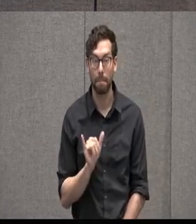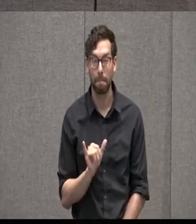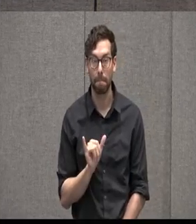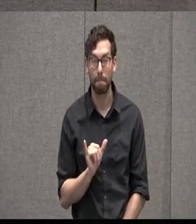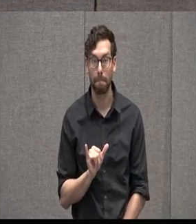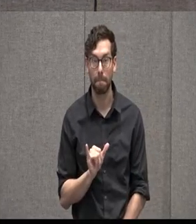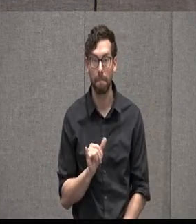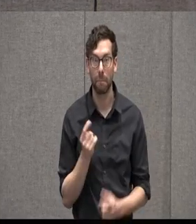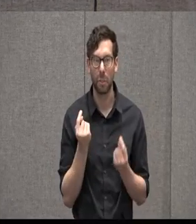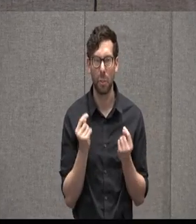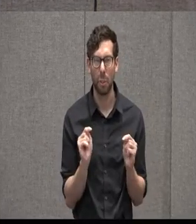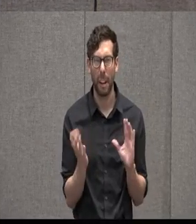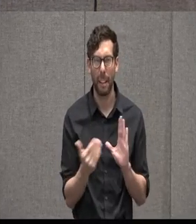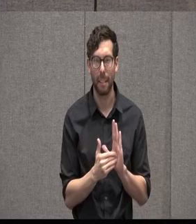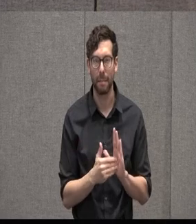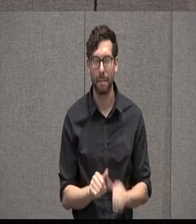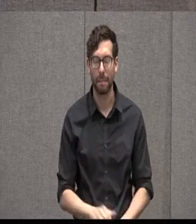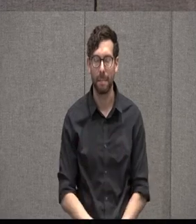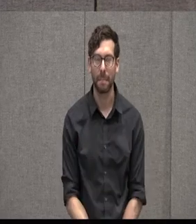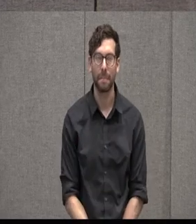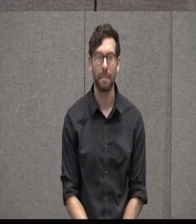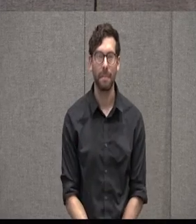Let's try that again.